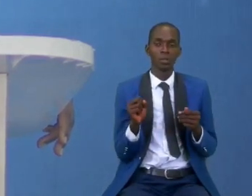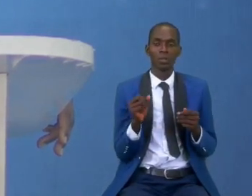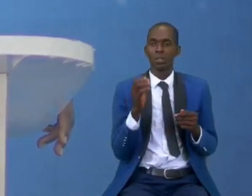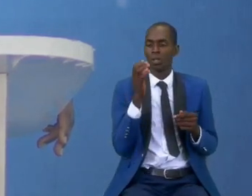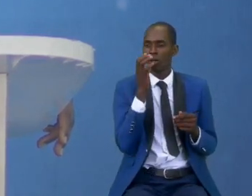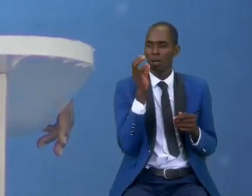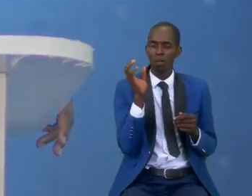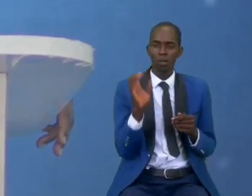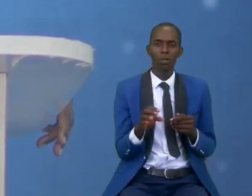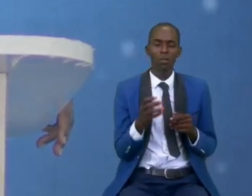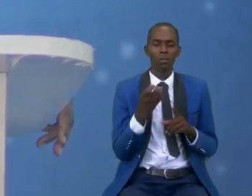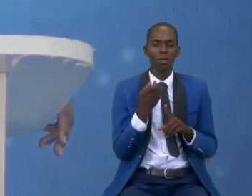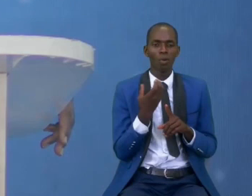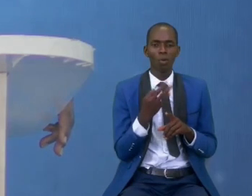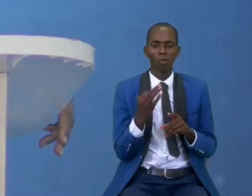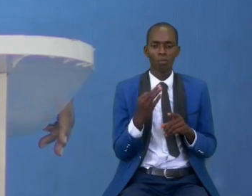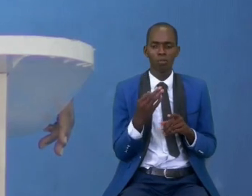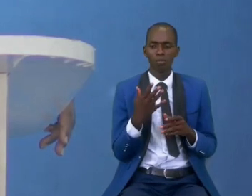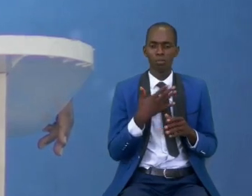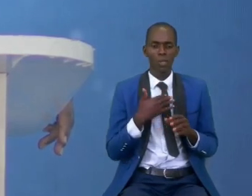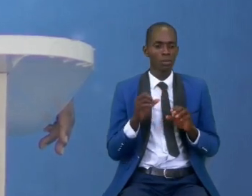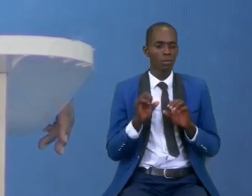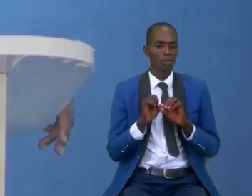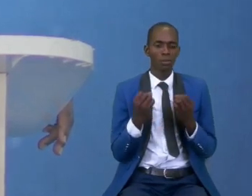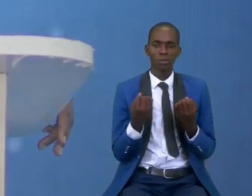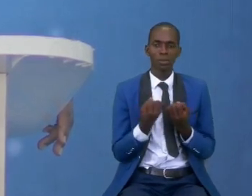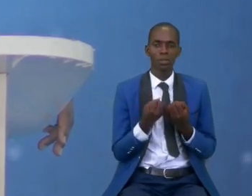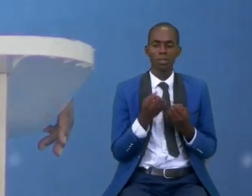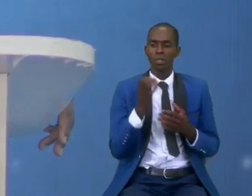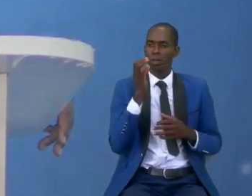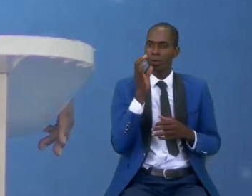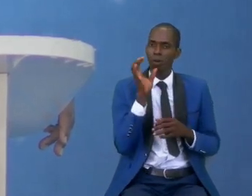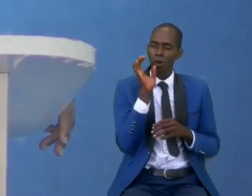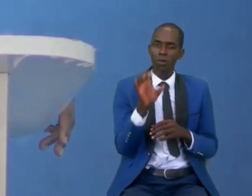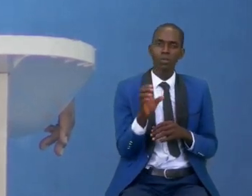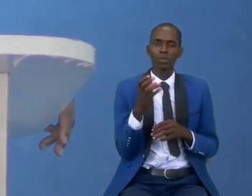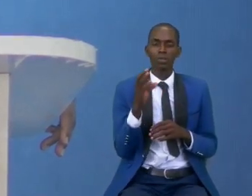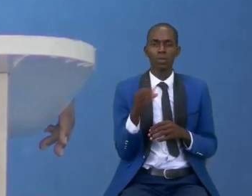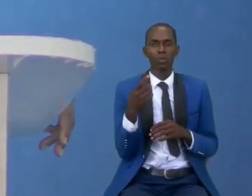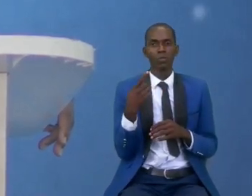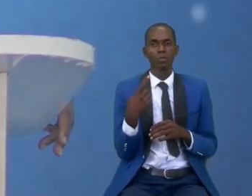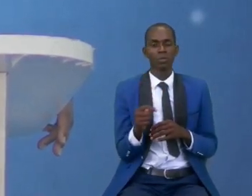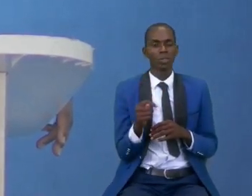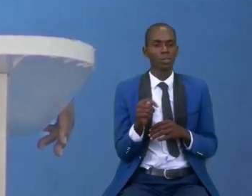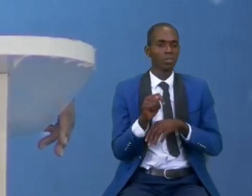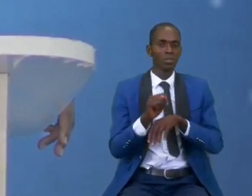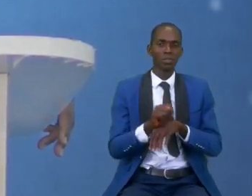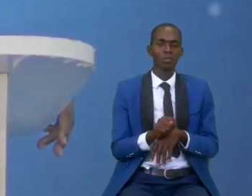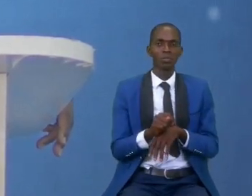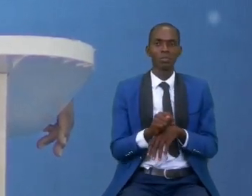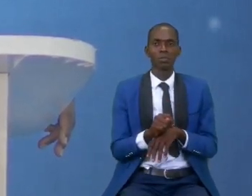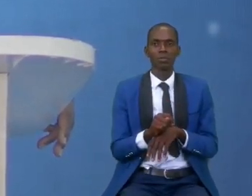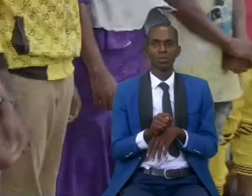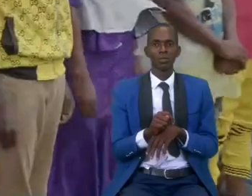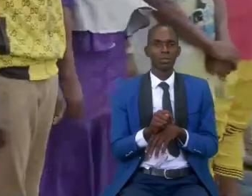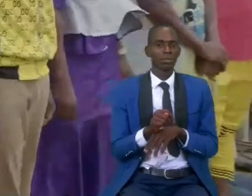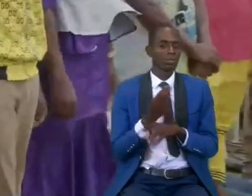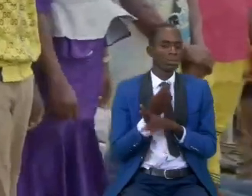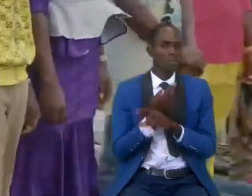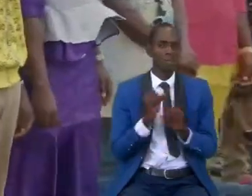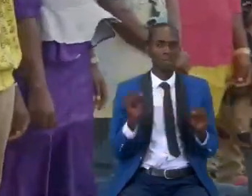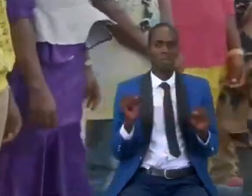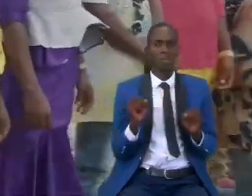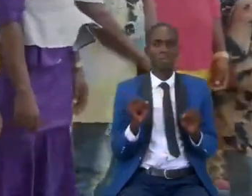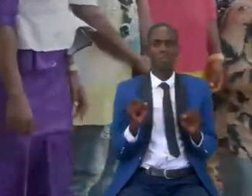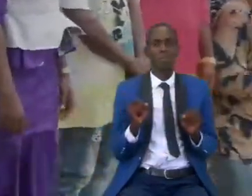tribe. Redeemed from the curse. Virtue flowing from Christ, coming from